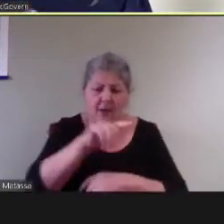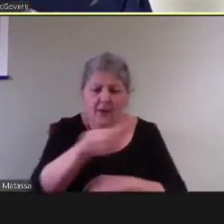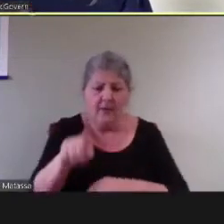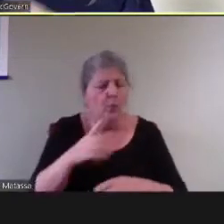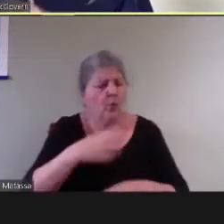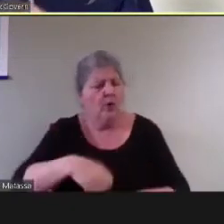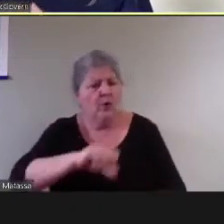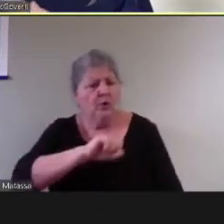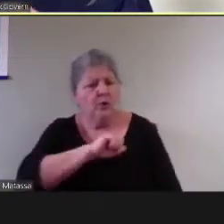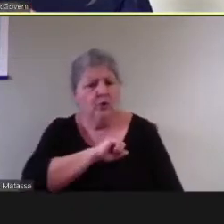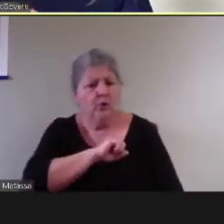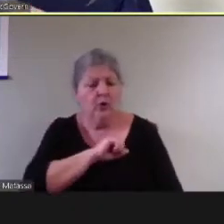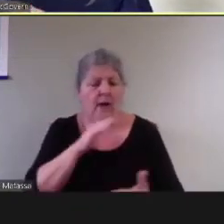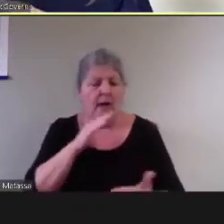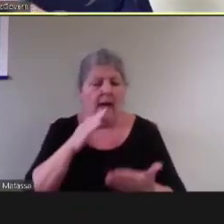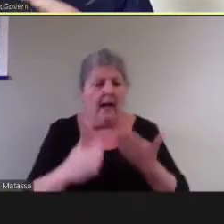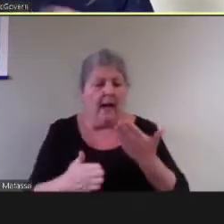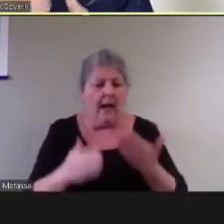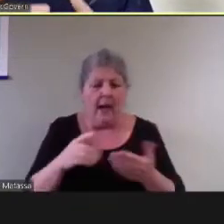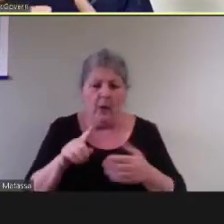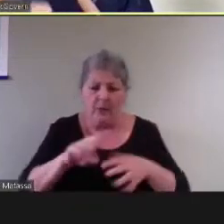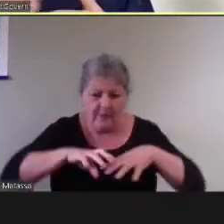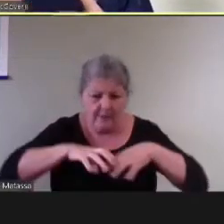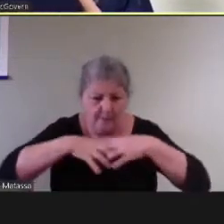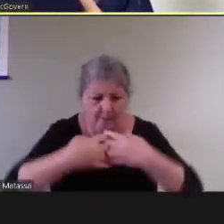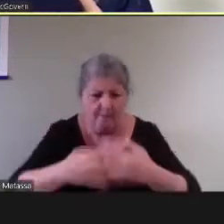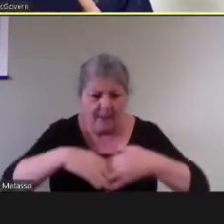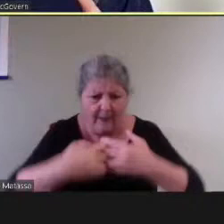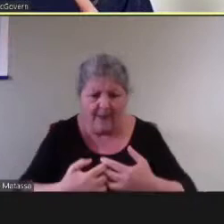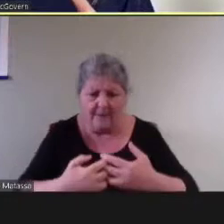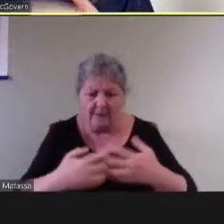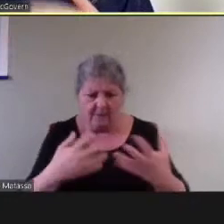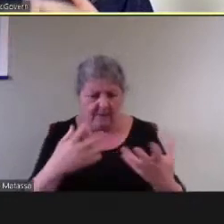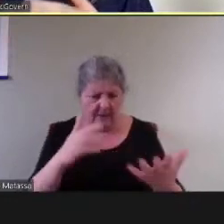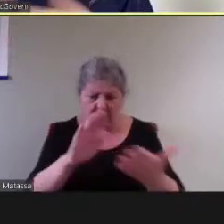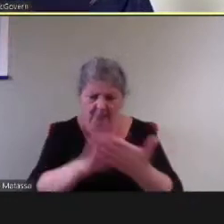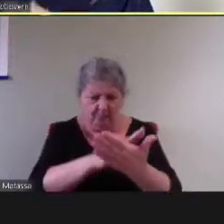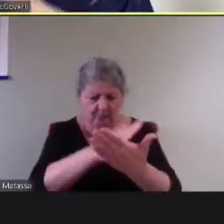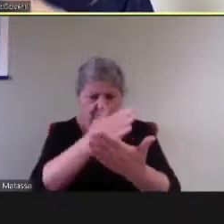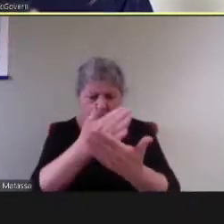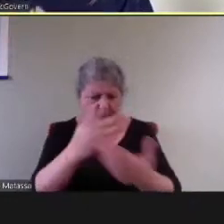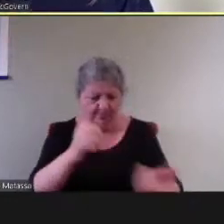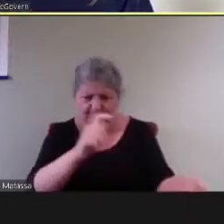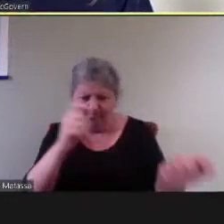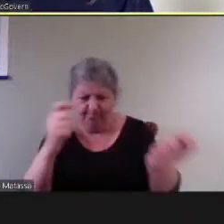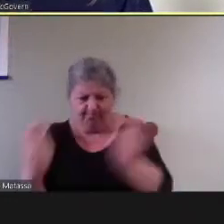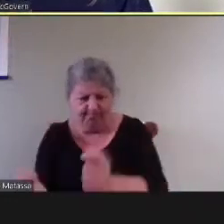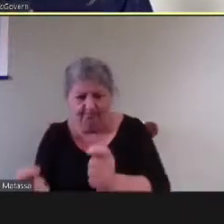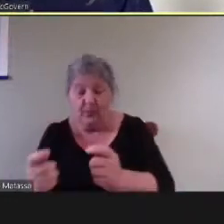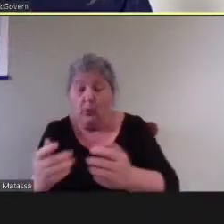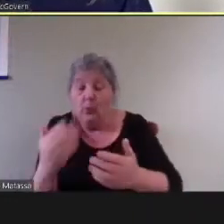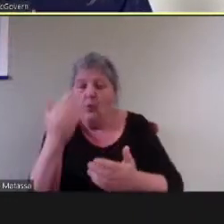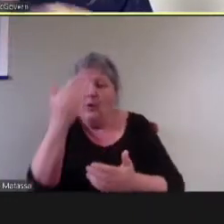sure how these mechanisms are translated. What we know is that there is a very strong correlation